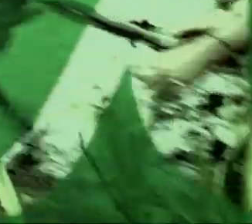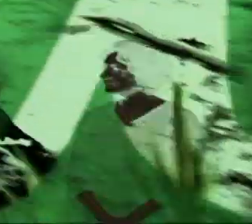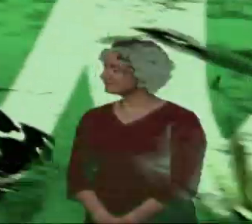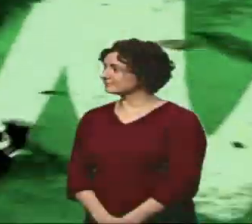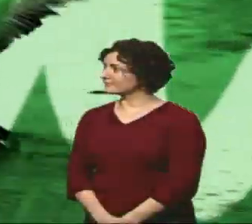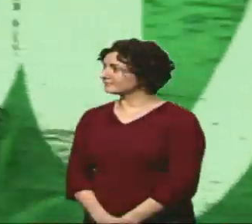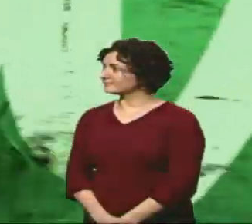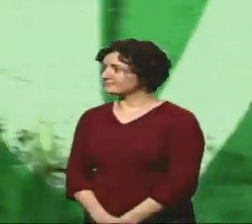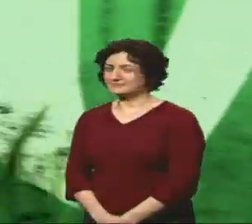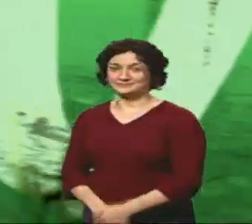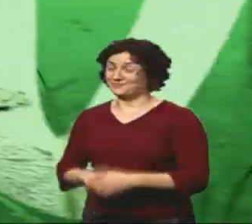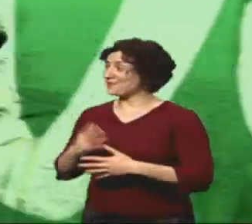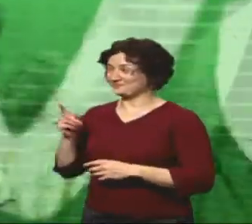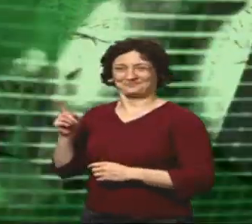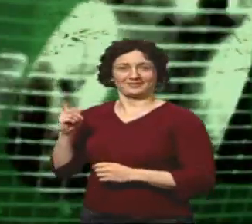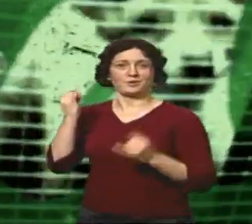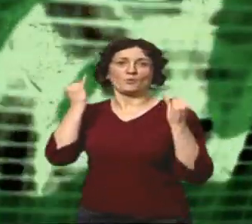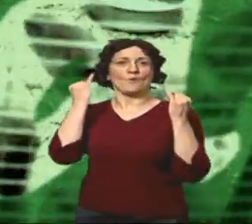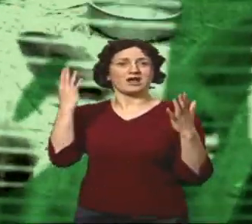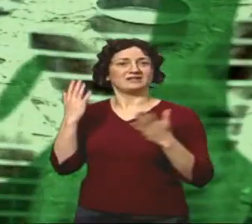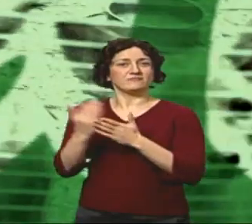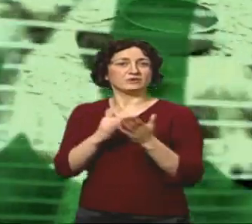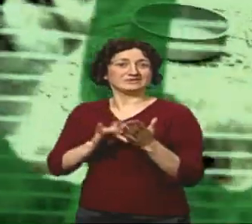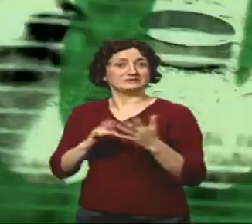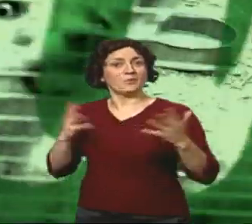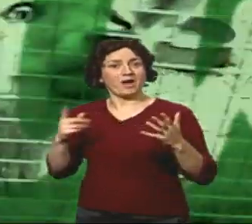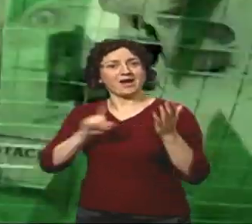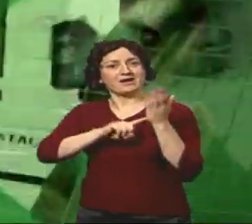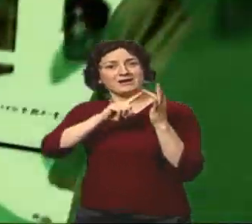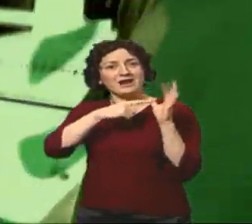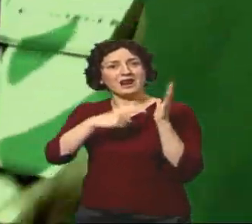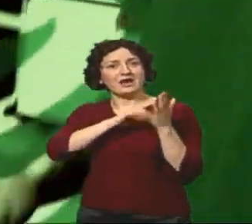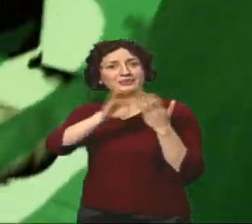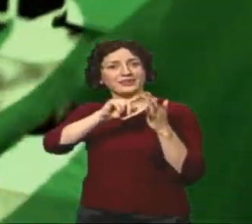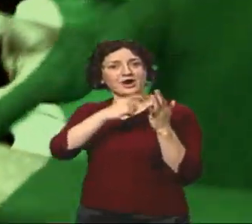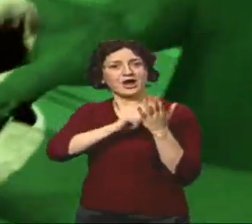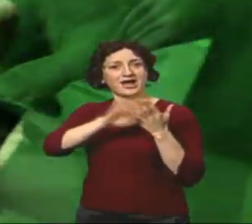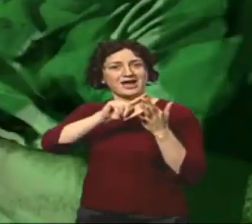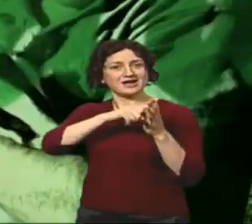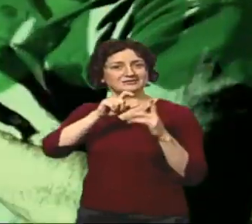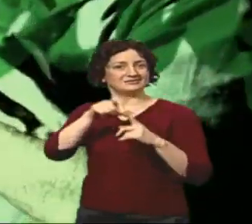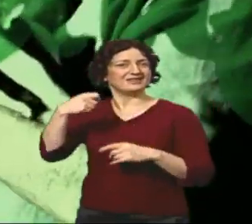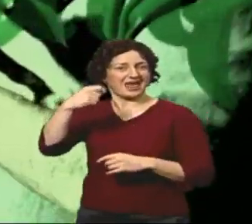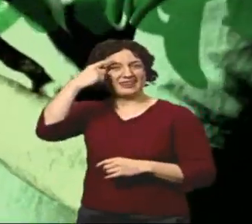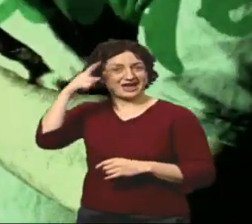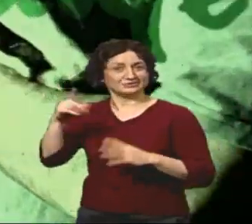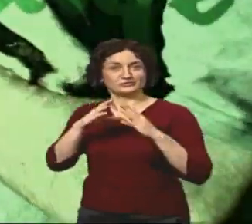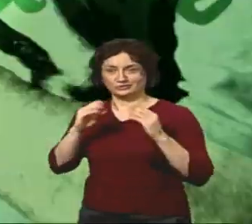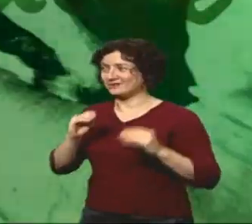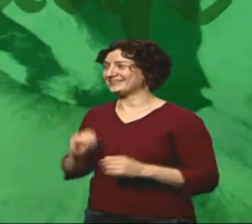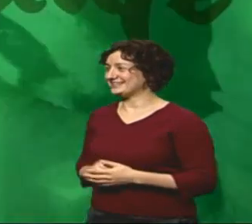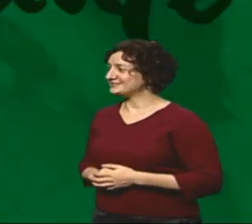One of Britain's busiest wildlife rescue and rehabilitation centres is at Leatherhead in Surrey. Simon Cowell leads the